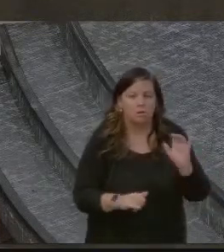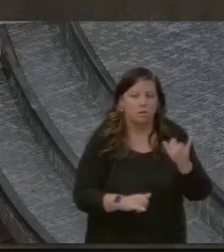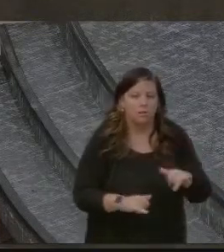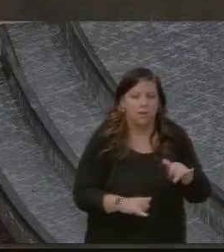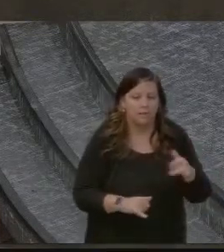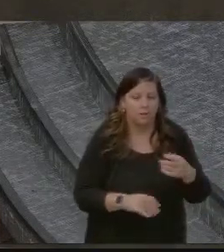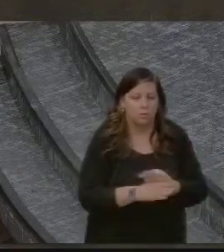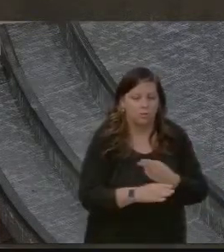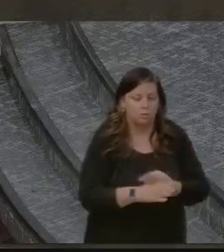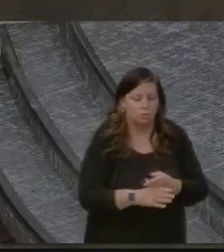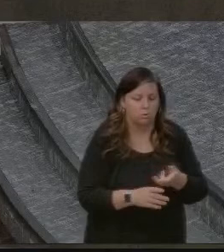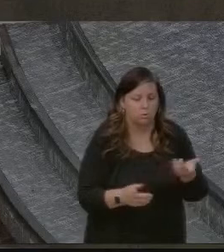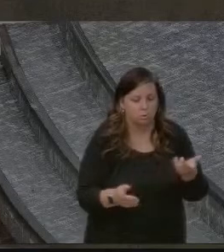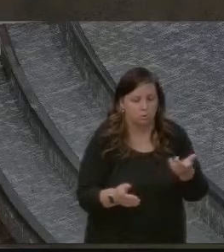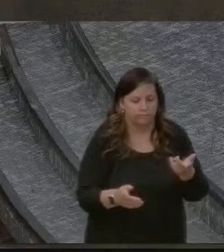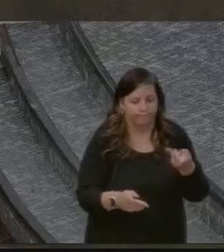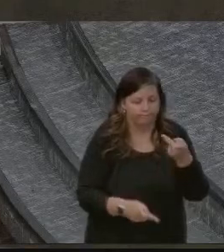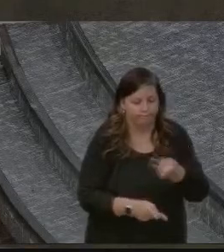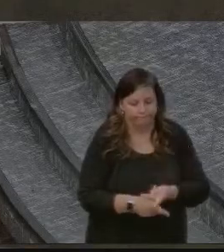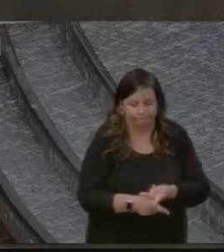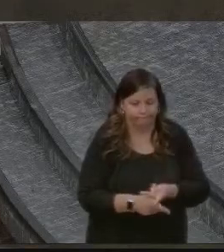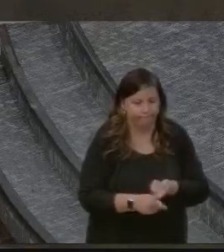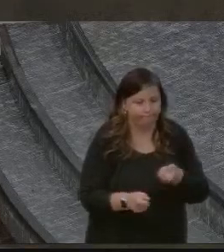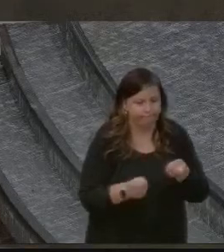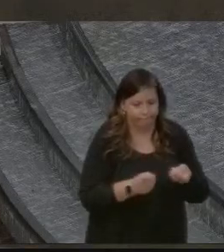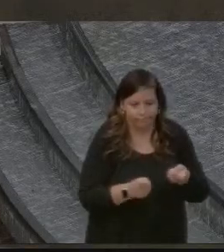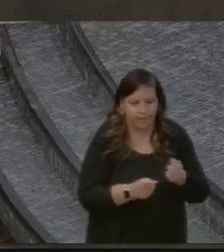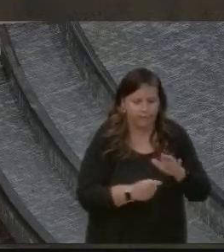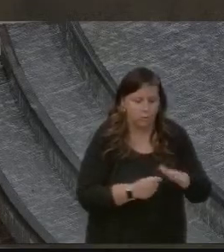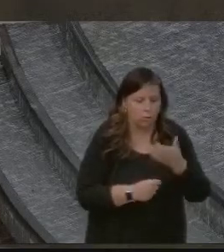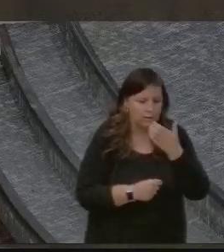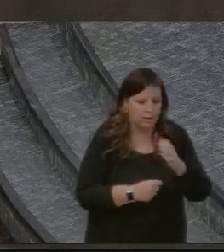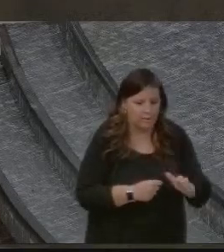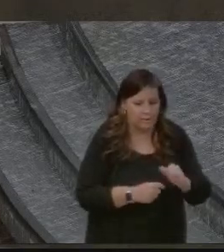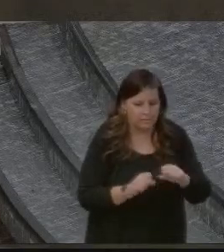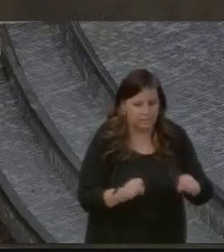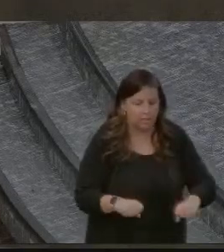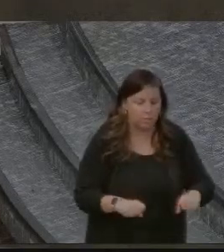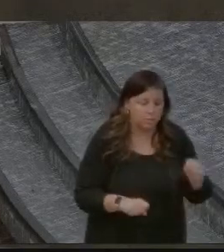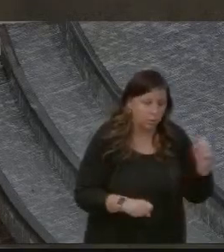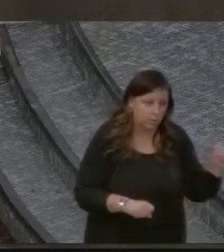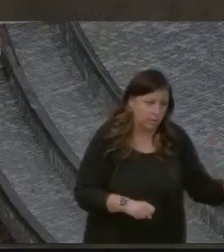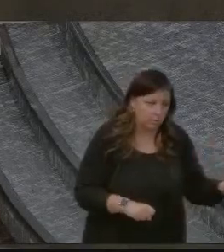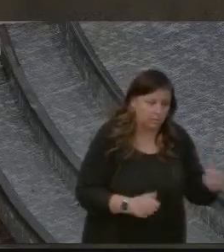your regular HVAC systems. So this is a new company.